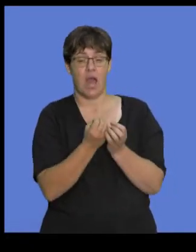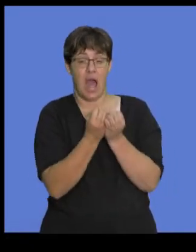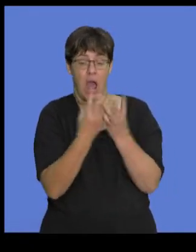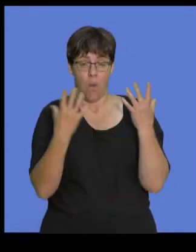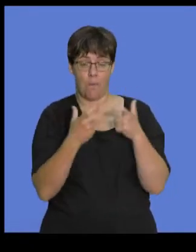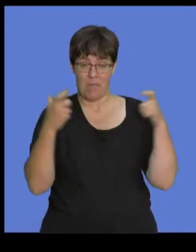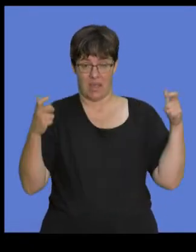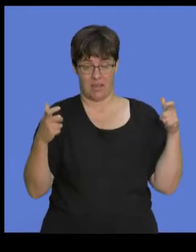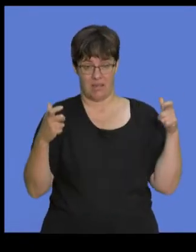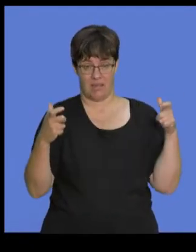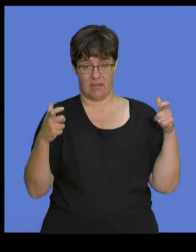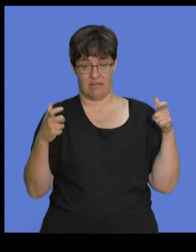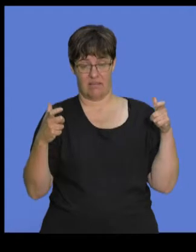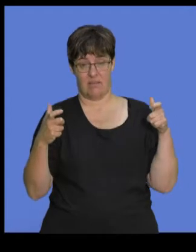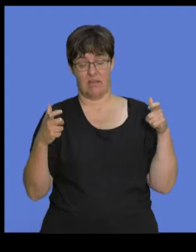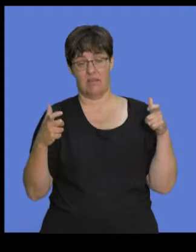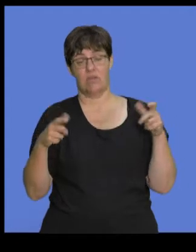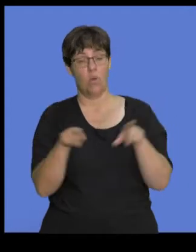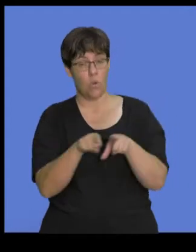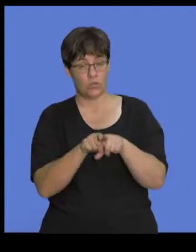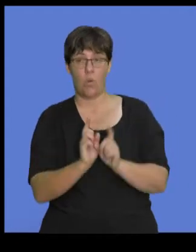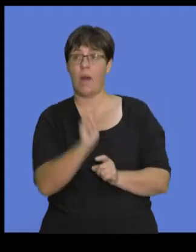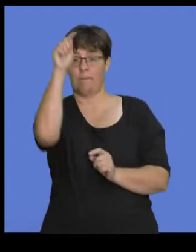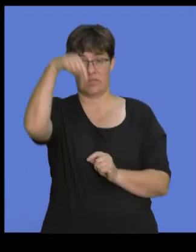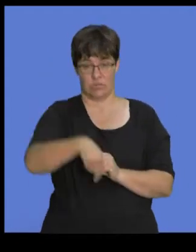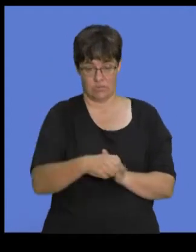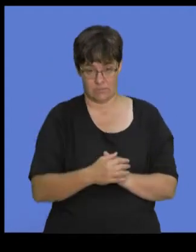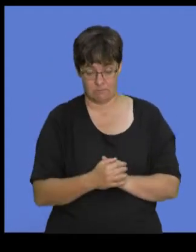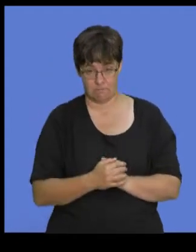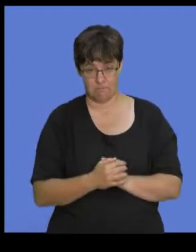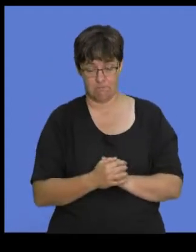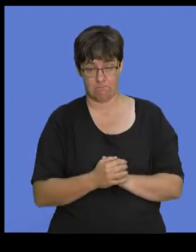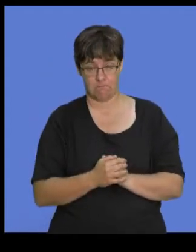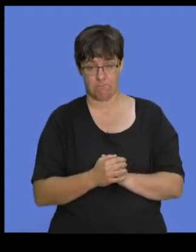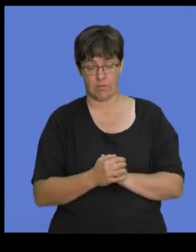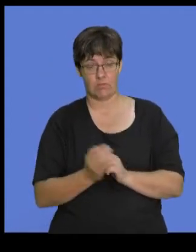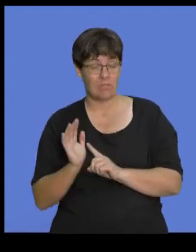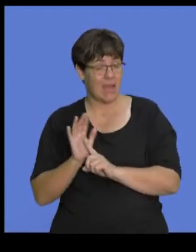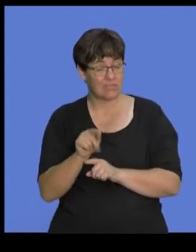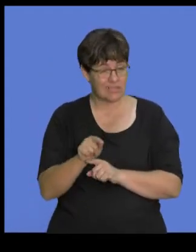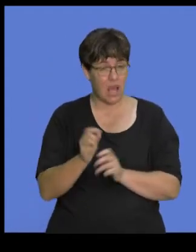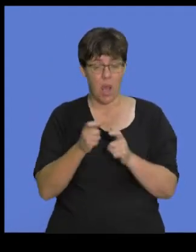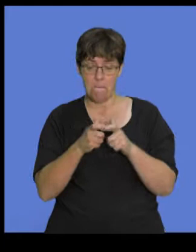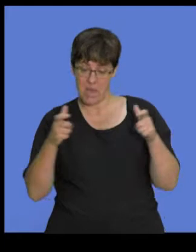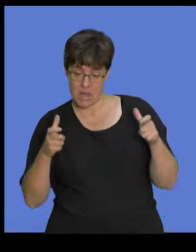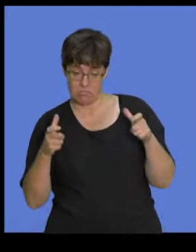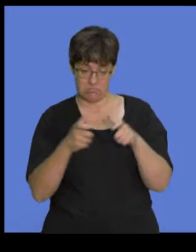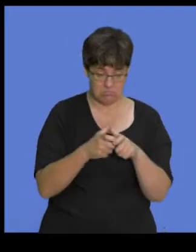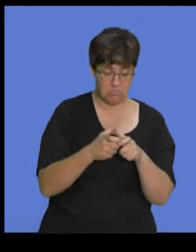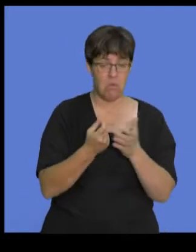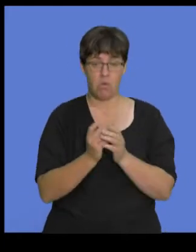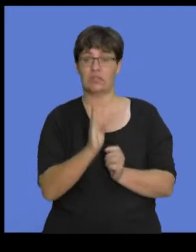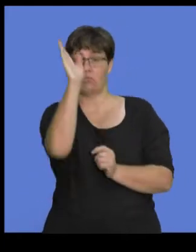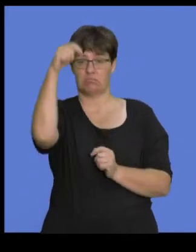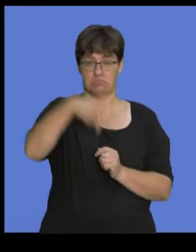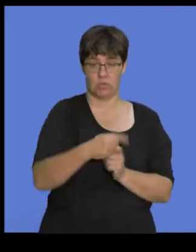magnitude as well as direction, right? So the emphasis is on magnitude and